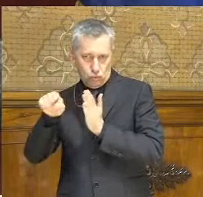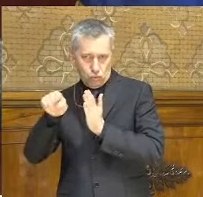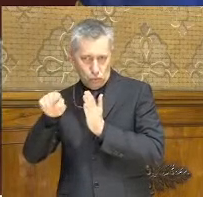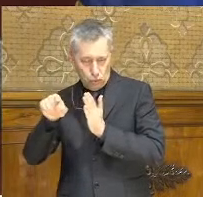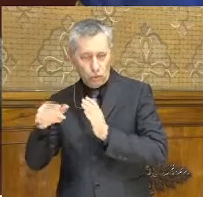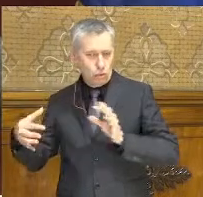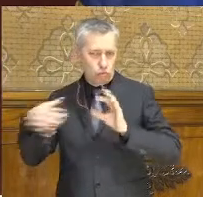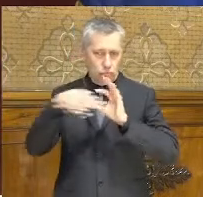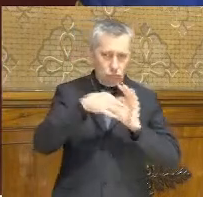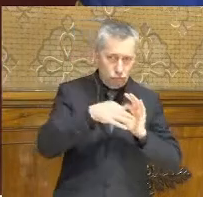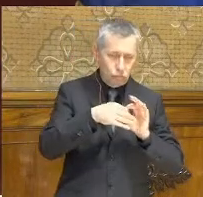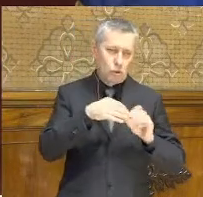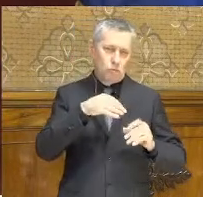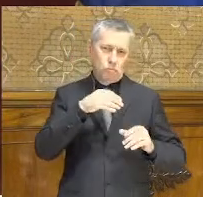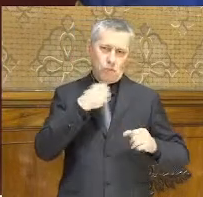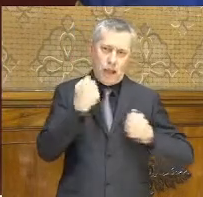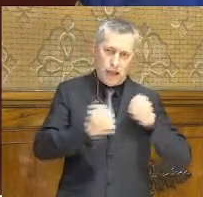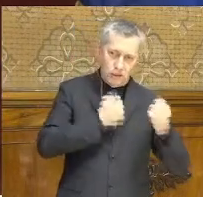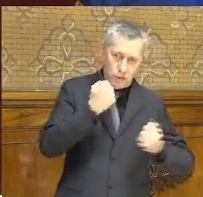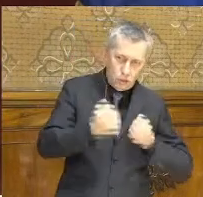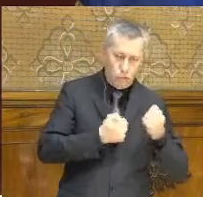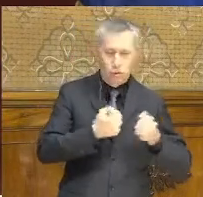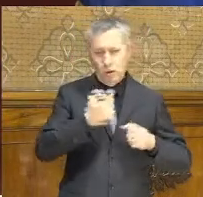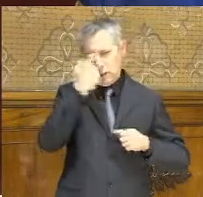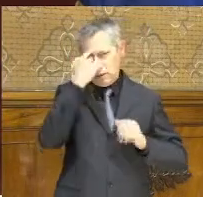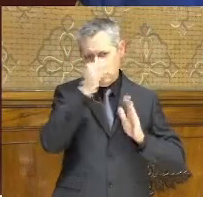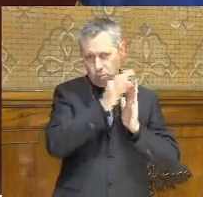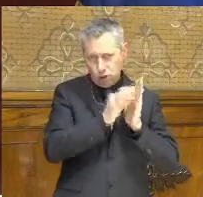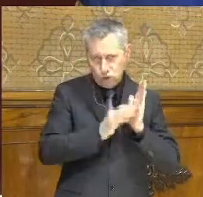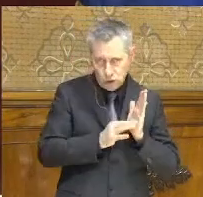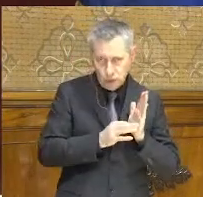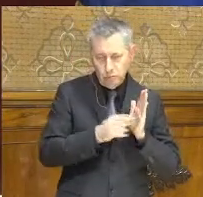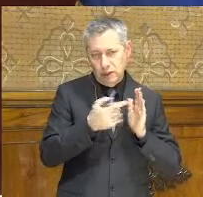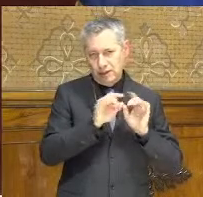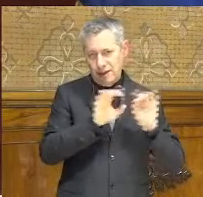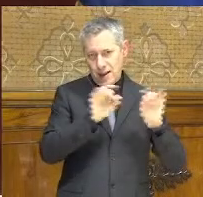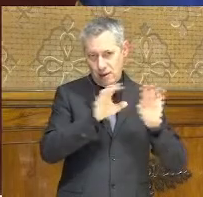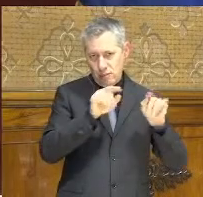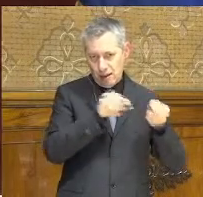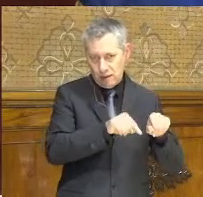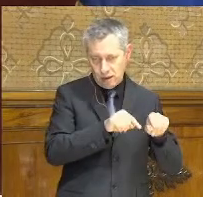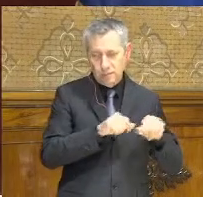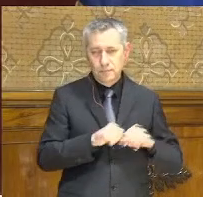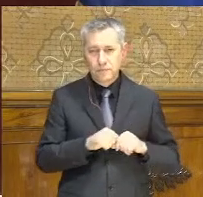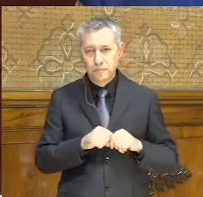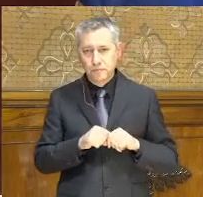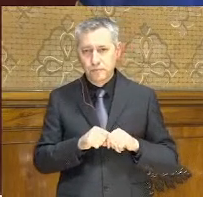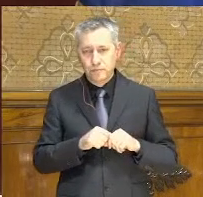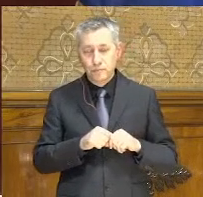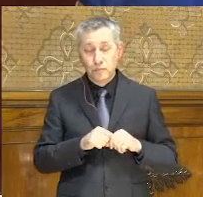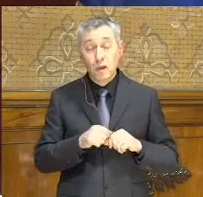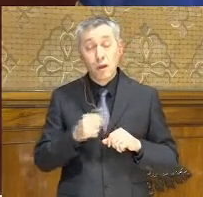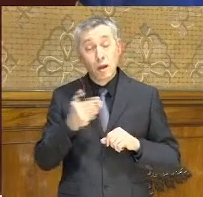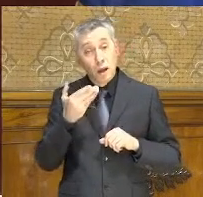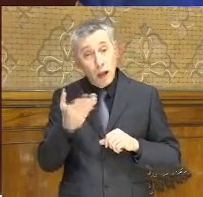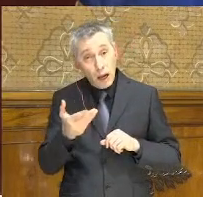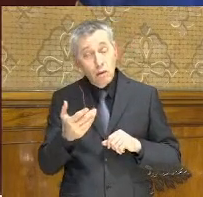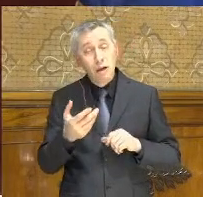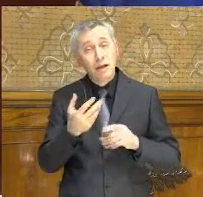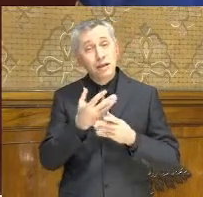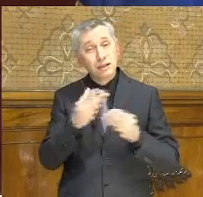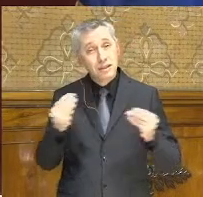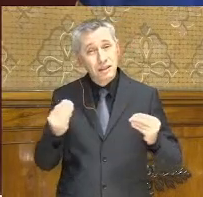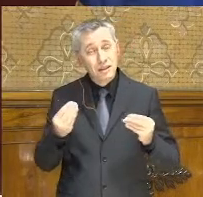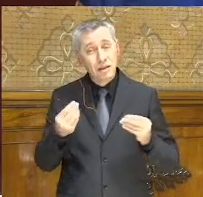of beginning with the principle of freedom at its forefront. Very few declarations of a new freedom